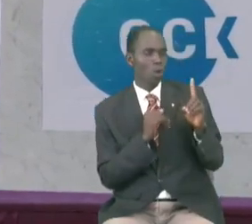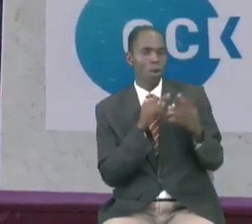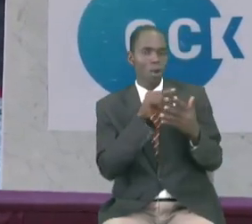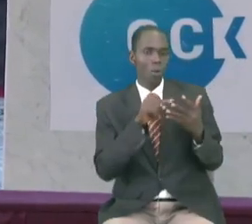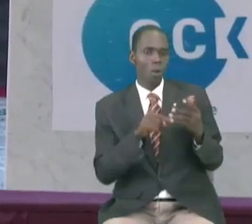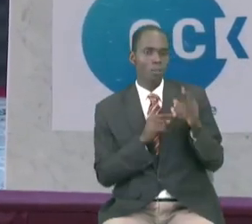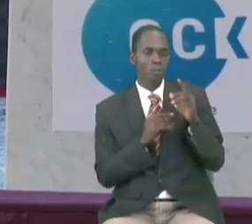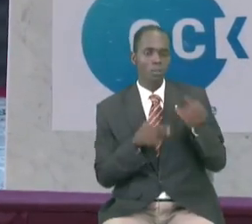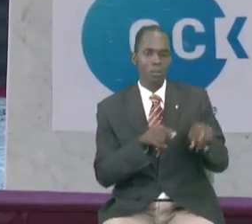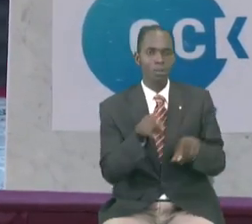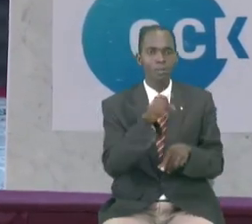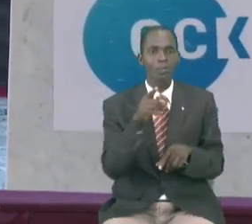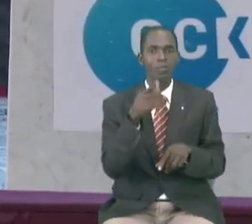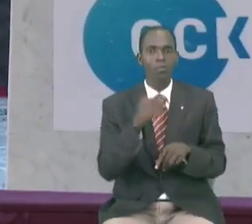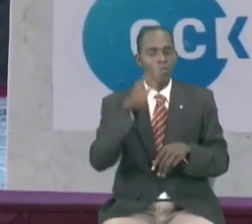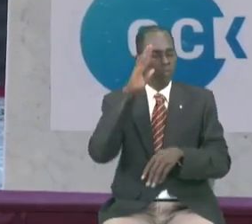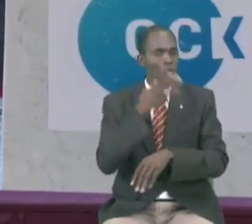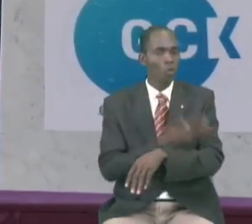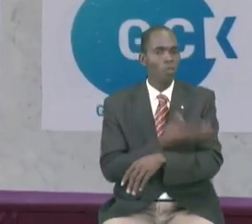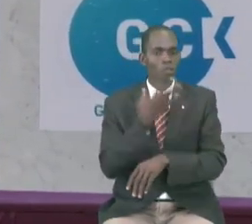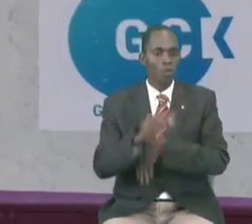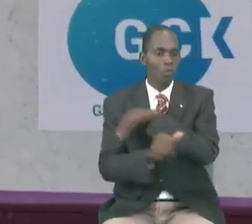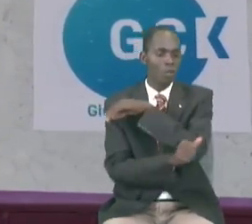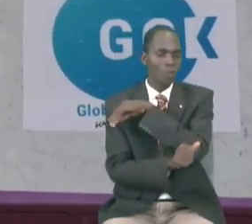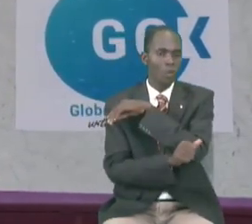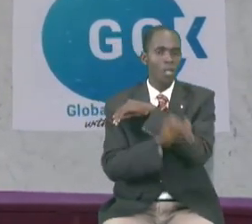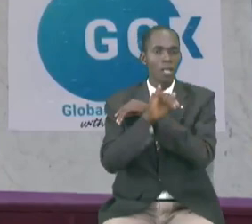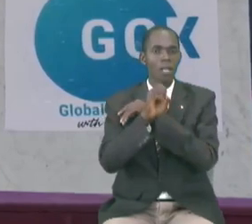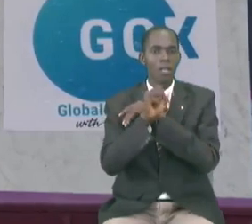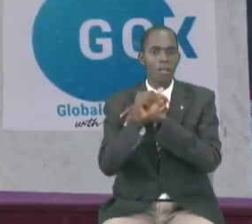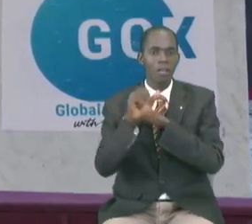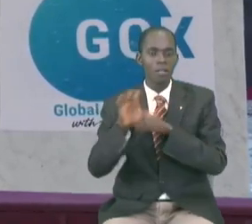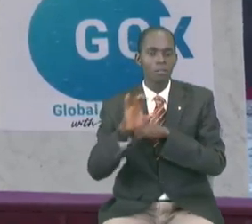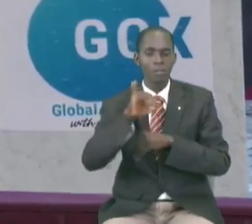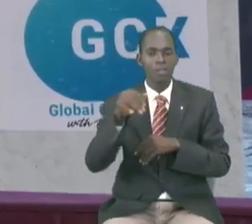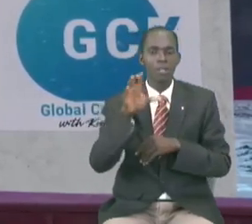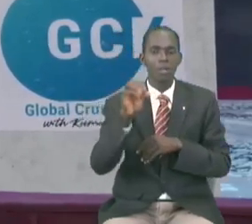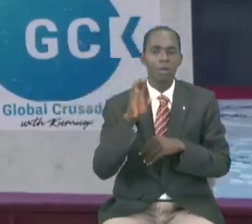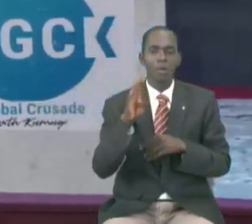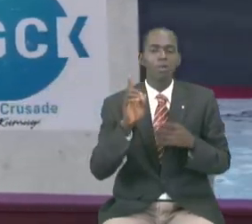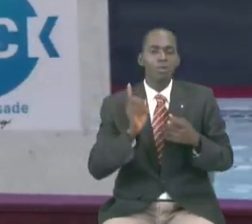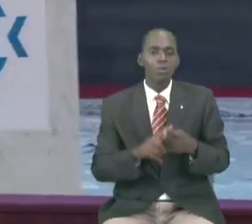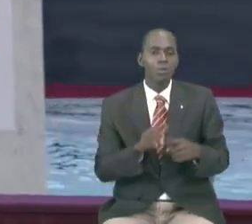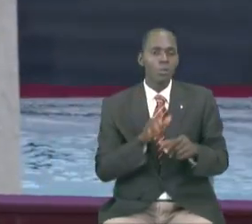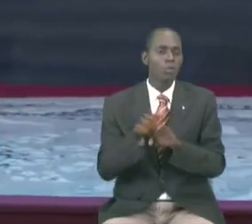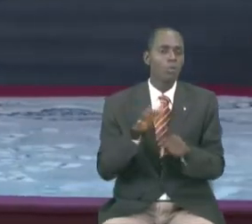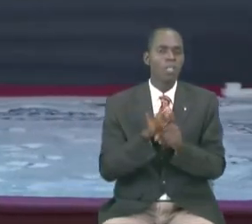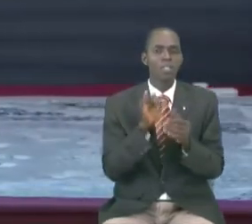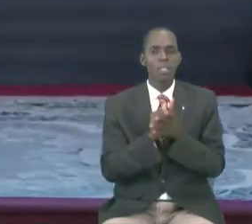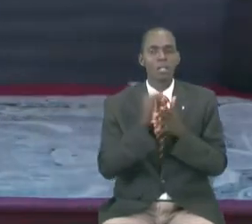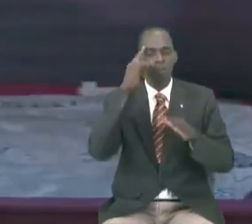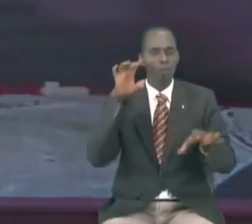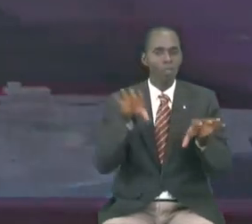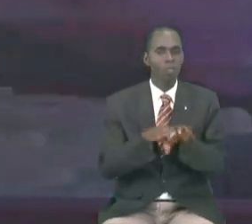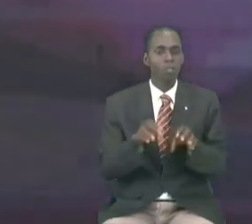with Abraham, Jonah, there's a family there, they don't know about the living God, about the